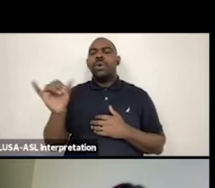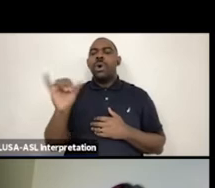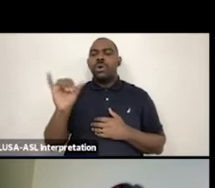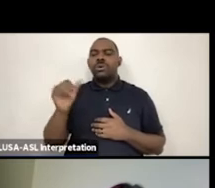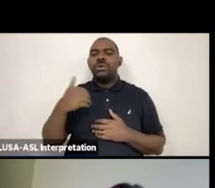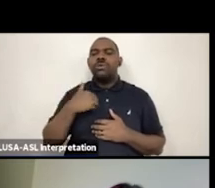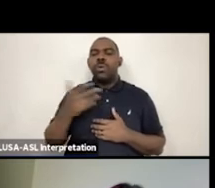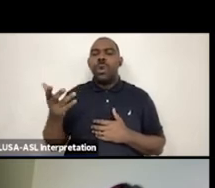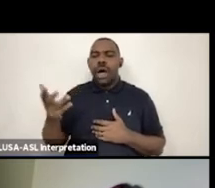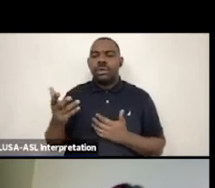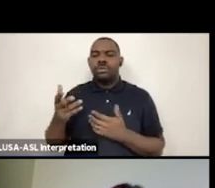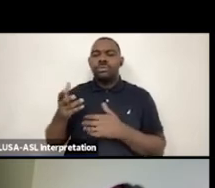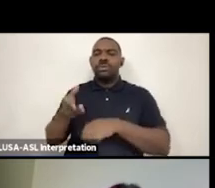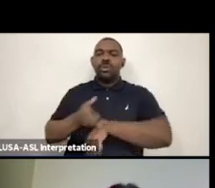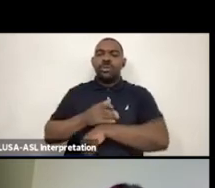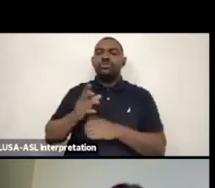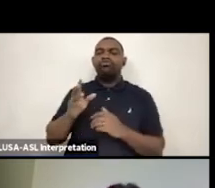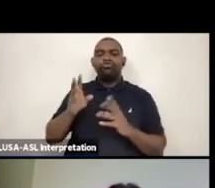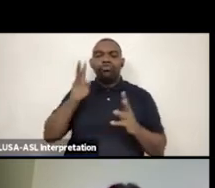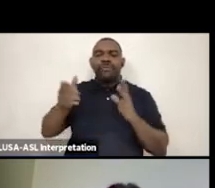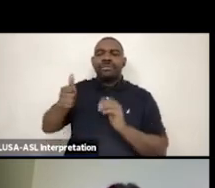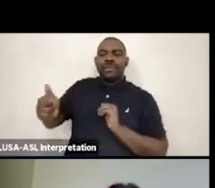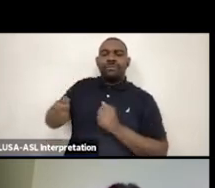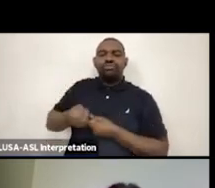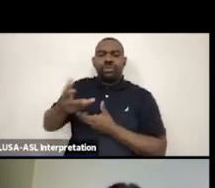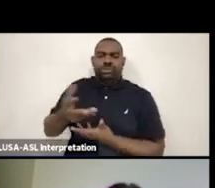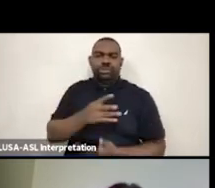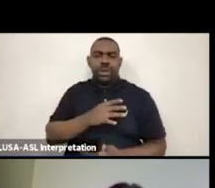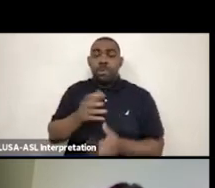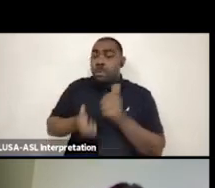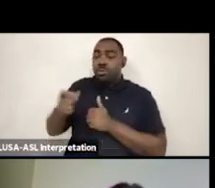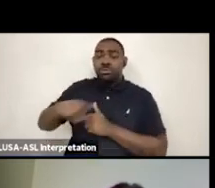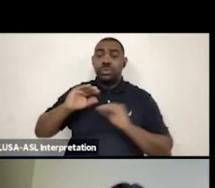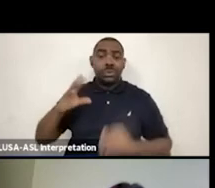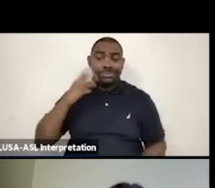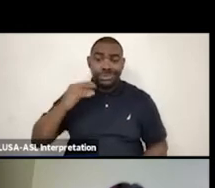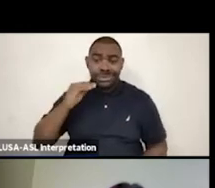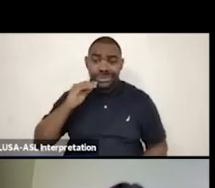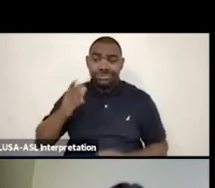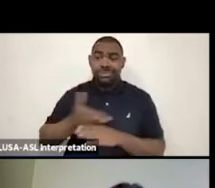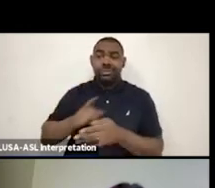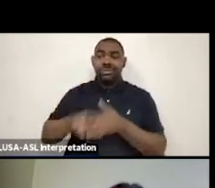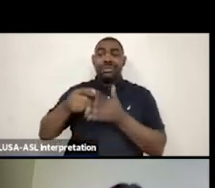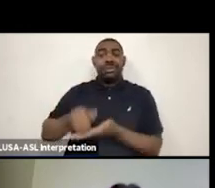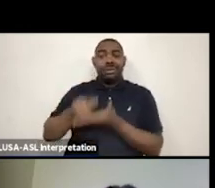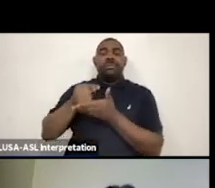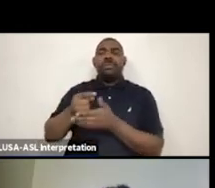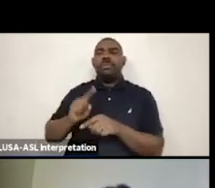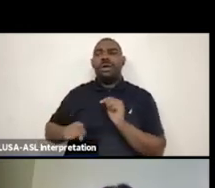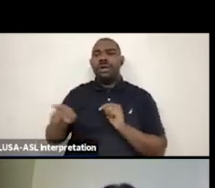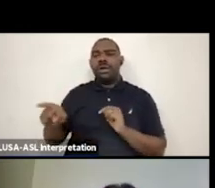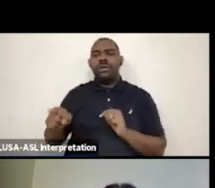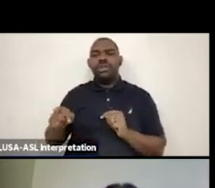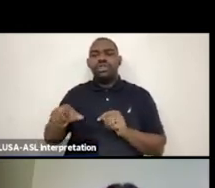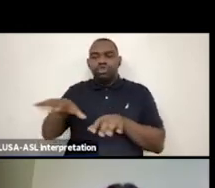also, improvement in creative self-expression. Like I said, most of them have no experience with that before they start art therapy. And really it's just in the